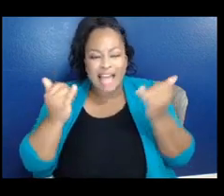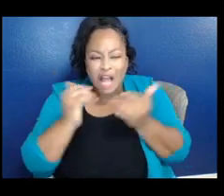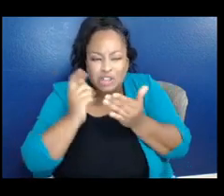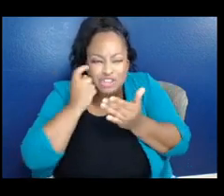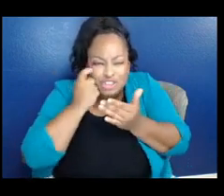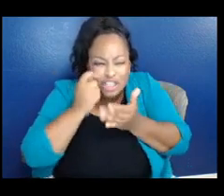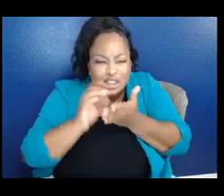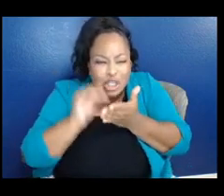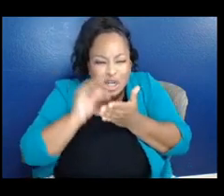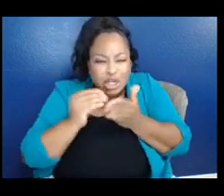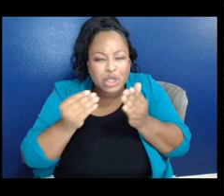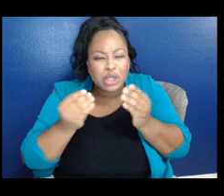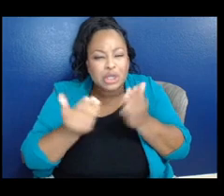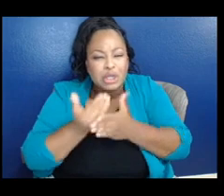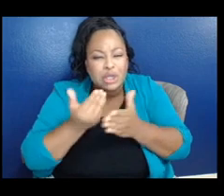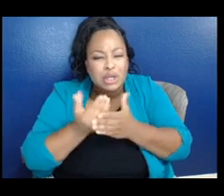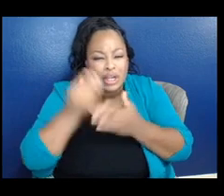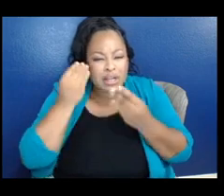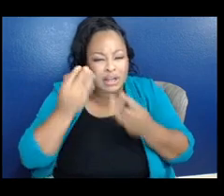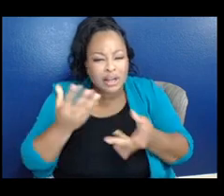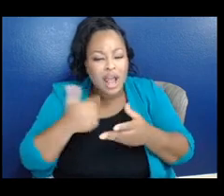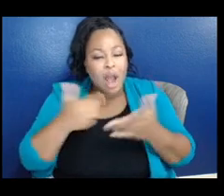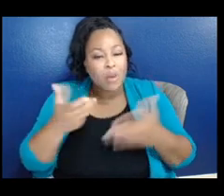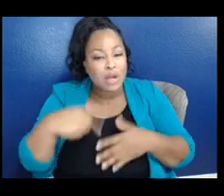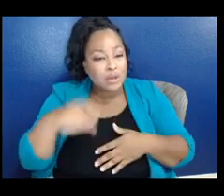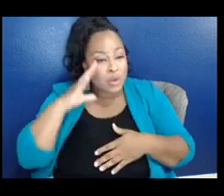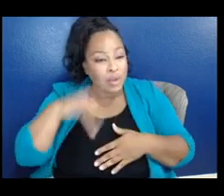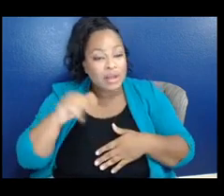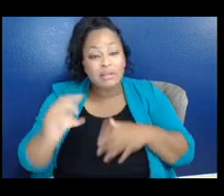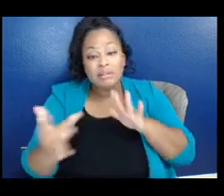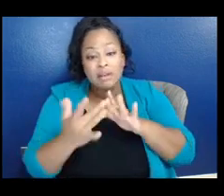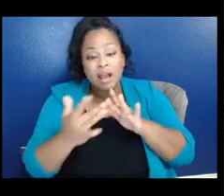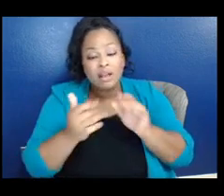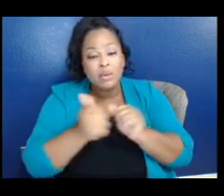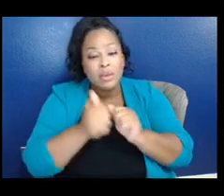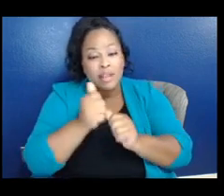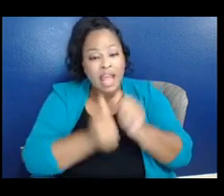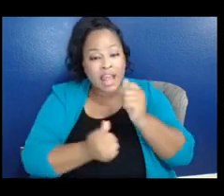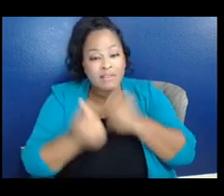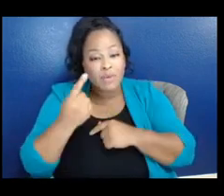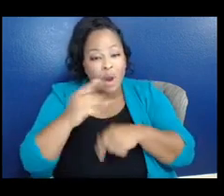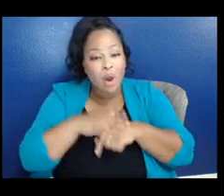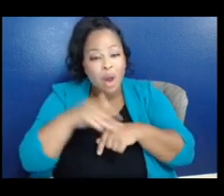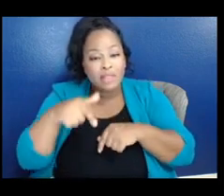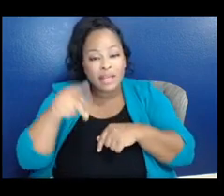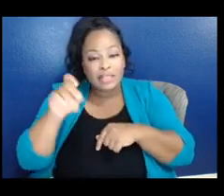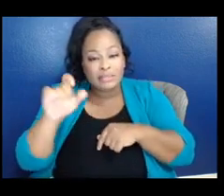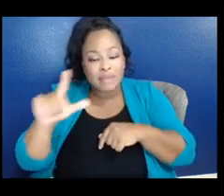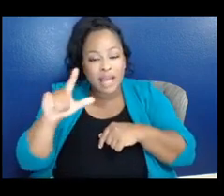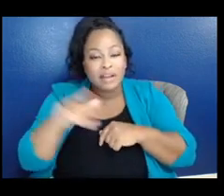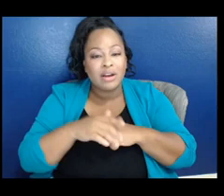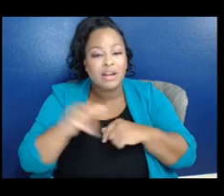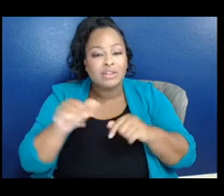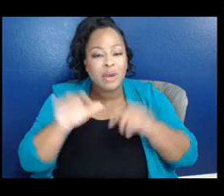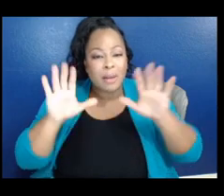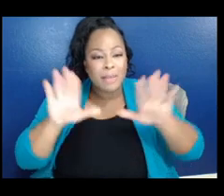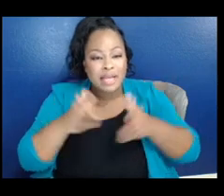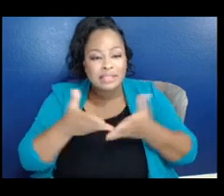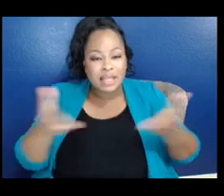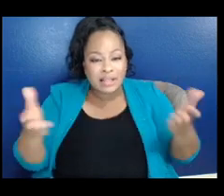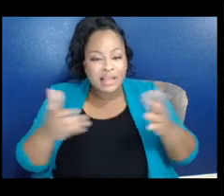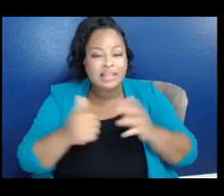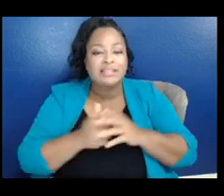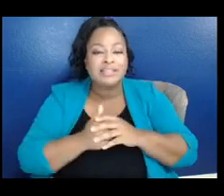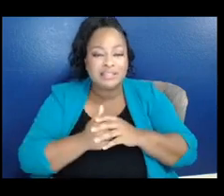of that information. I'd like for you all to know that you can keep in contact with everyone that's on this panel. They're all doing amazing